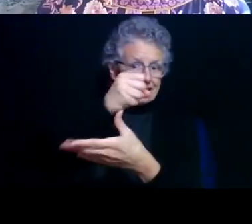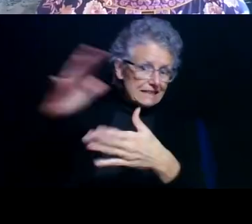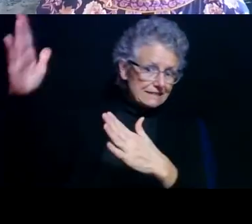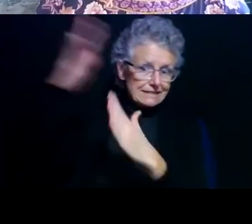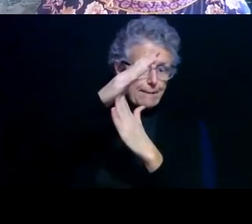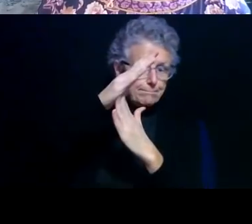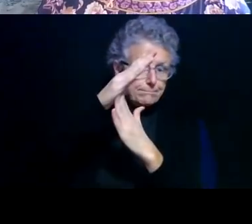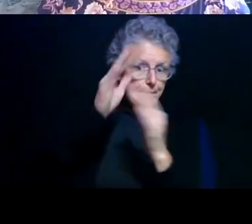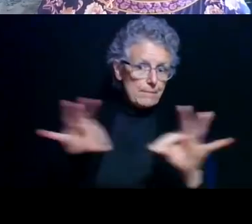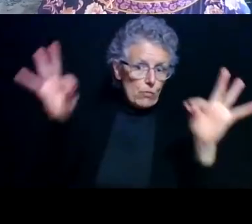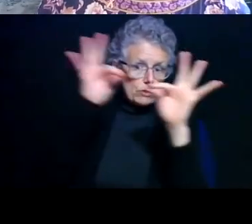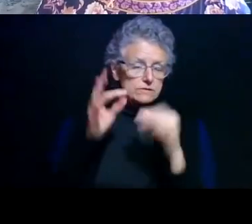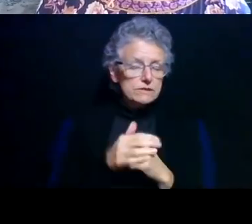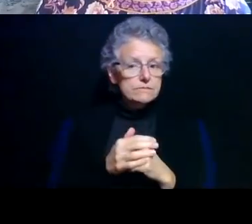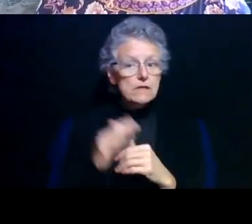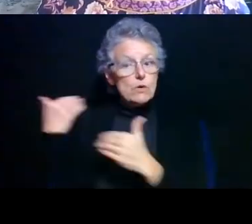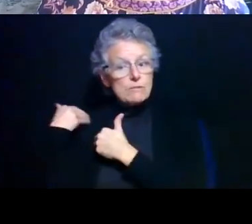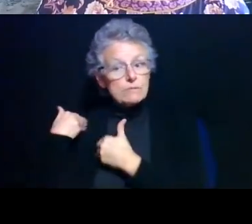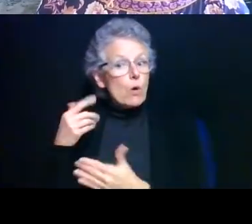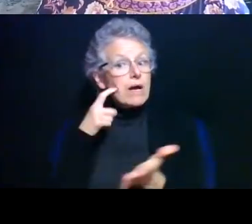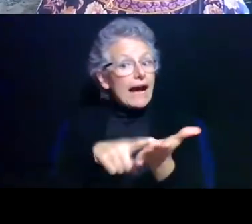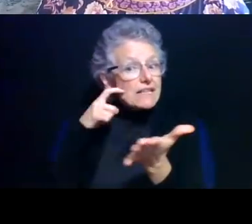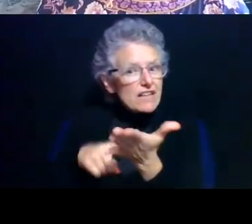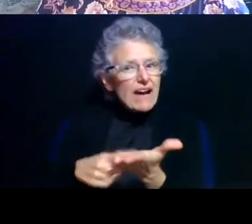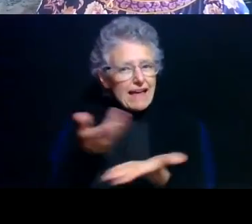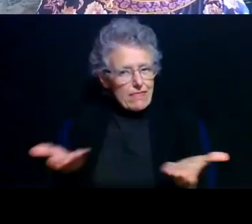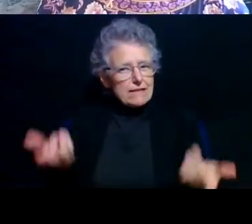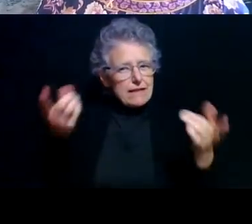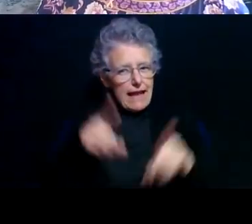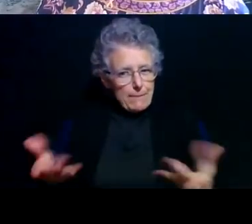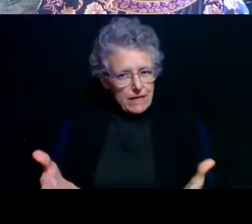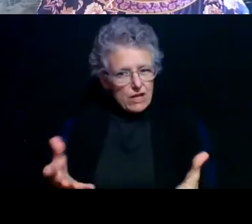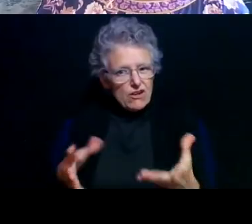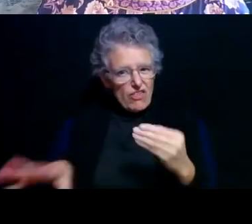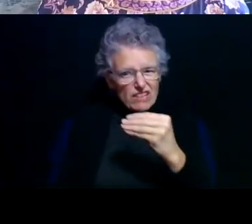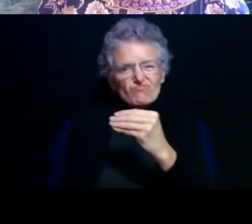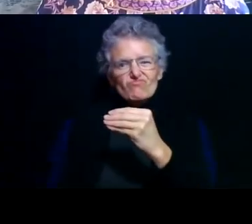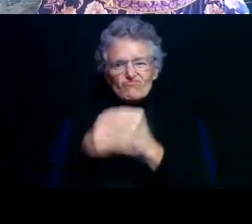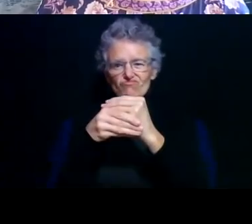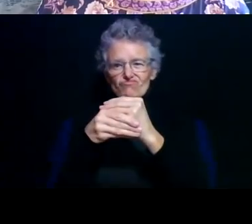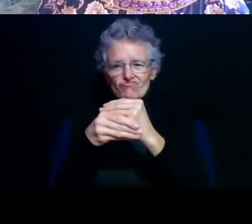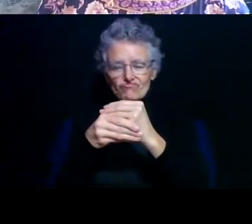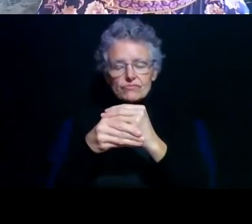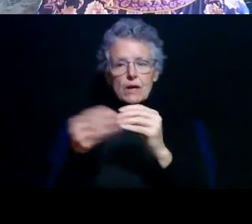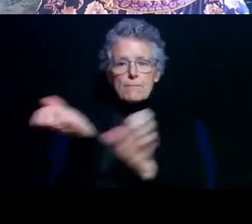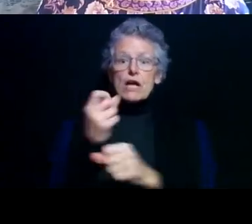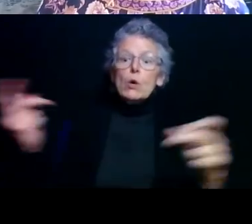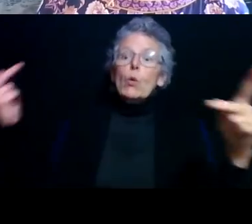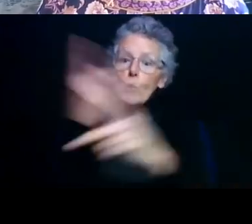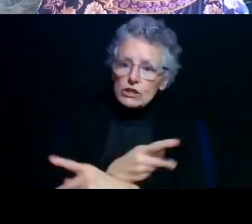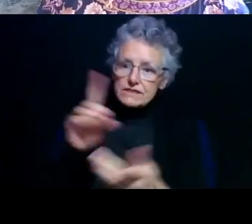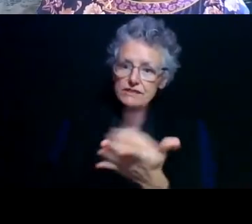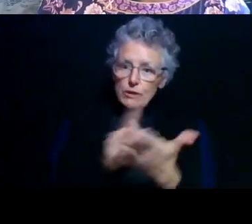The charge for our committee is to identify the practices that contribute to racism and discrimination and recommend